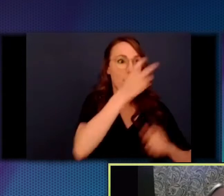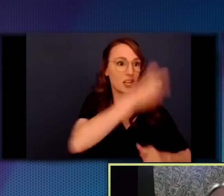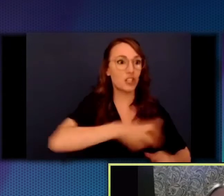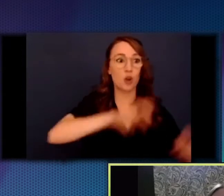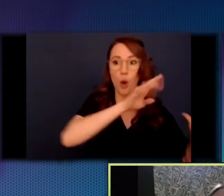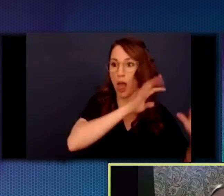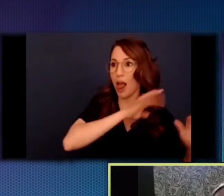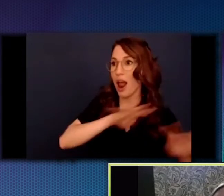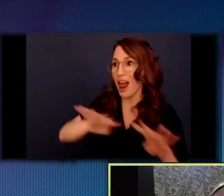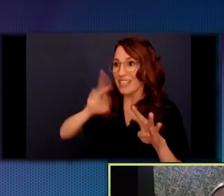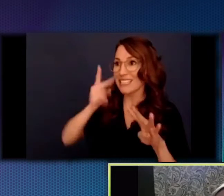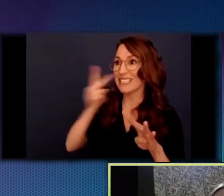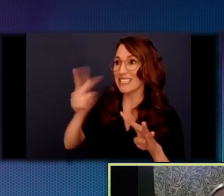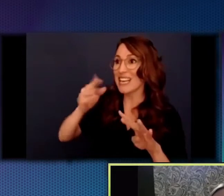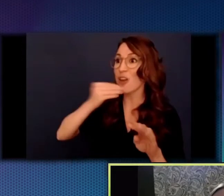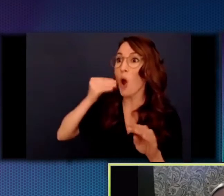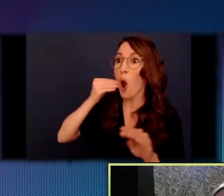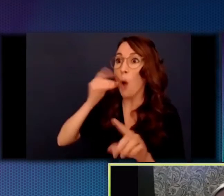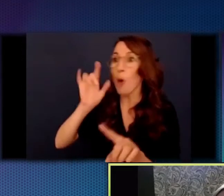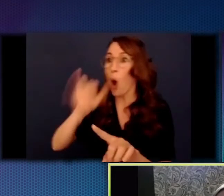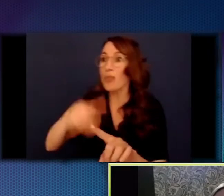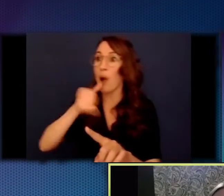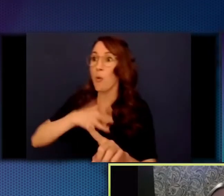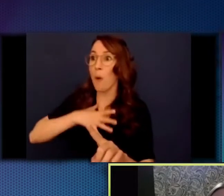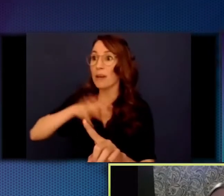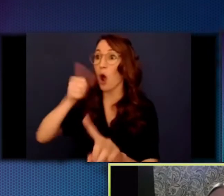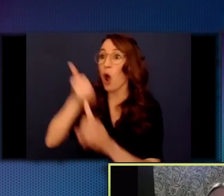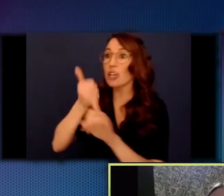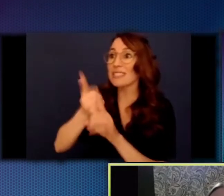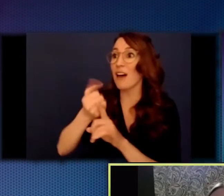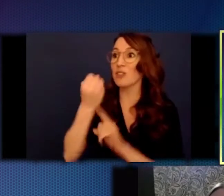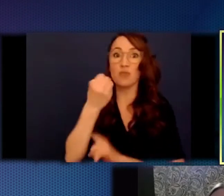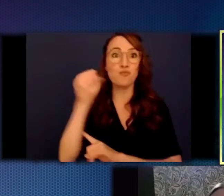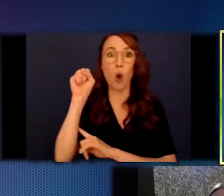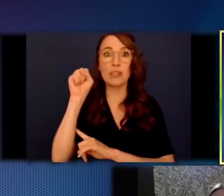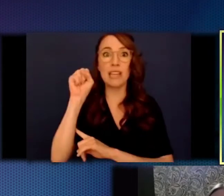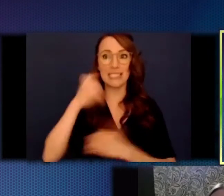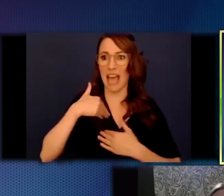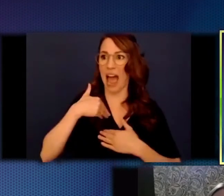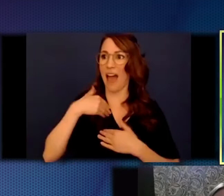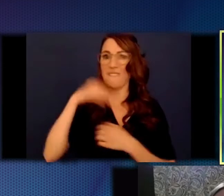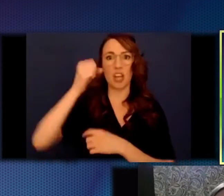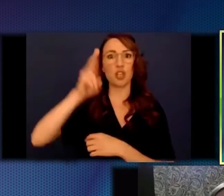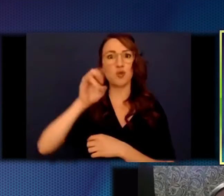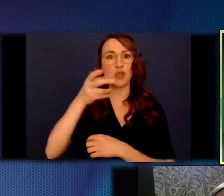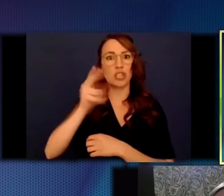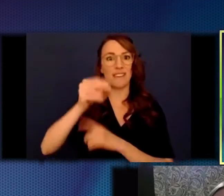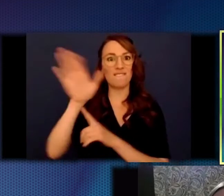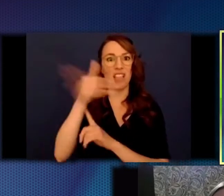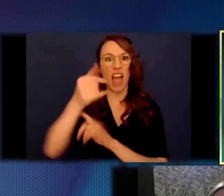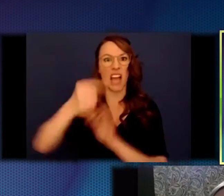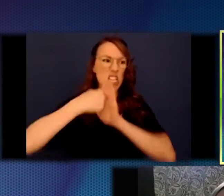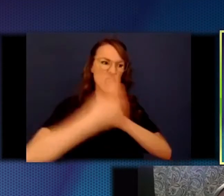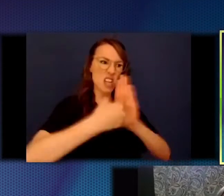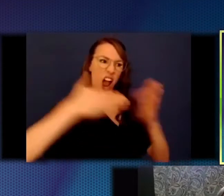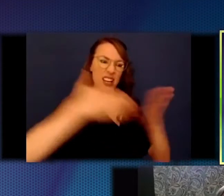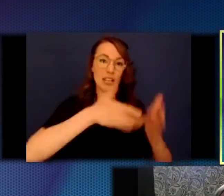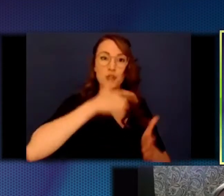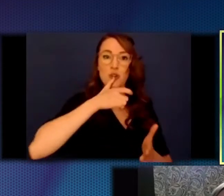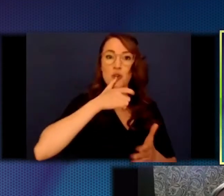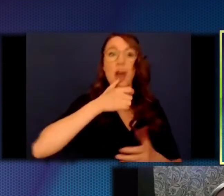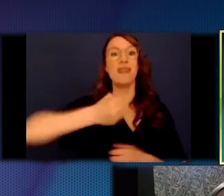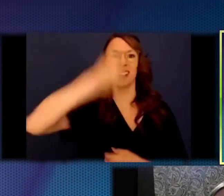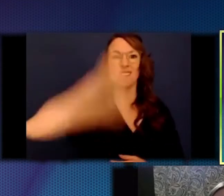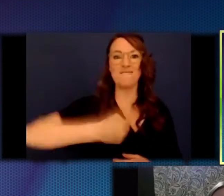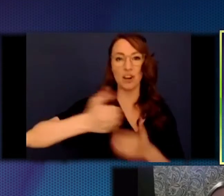flag in the face of the passing Confederate army. Wow. Thanks, Allison. Next up is